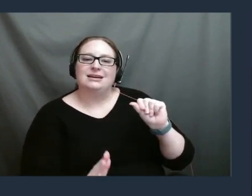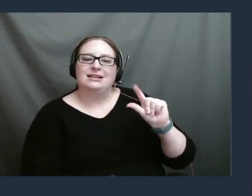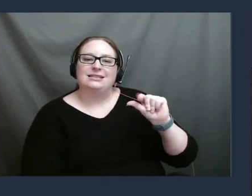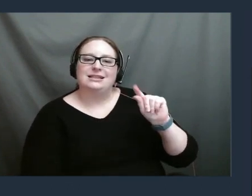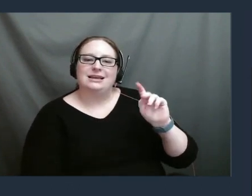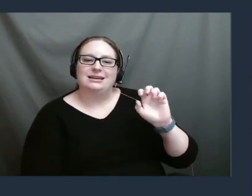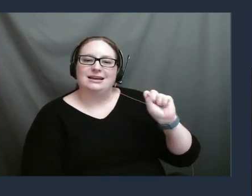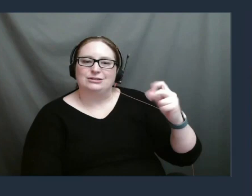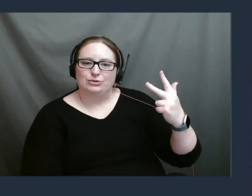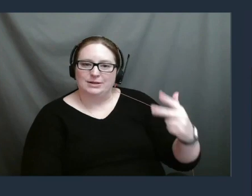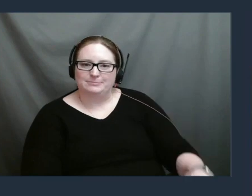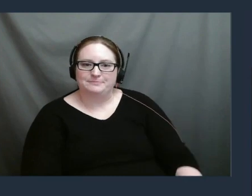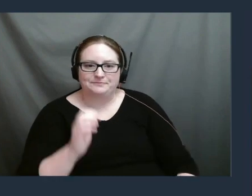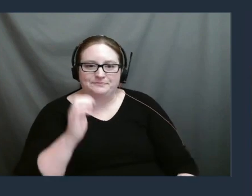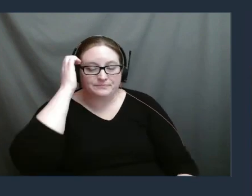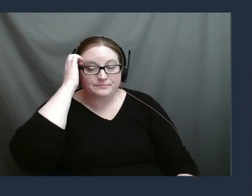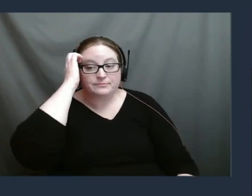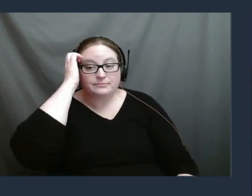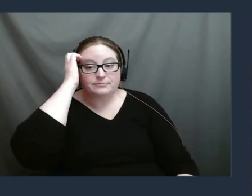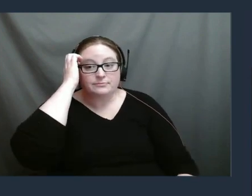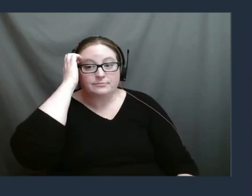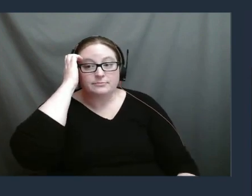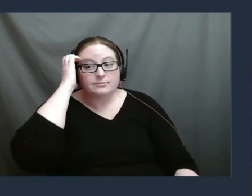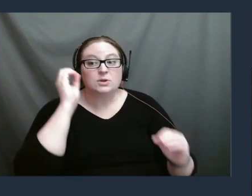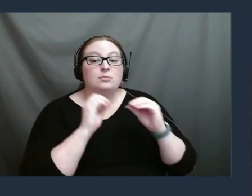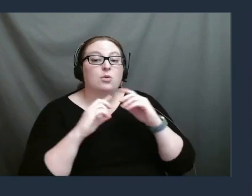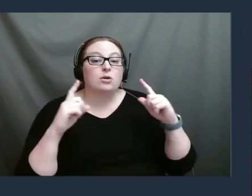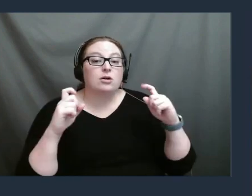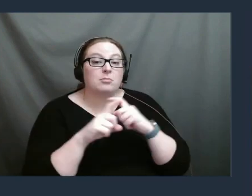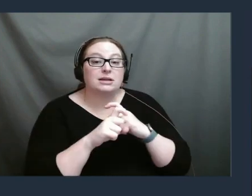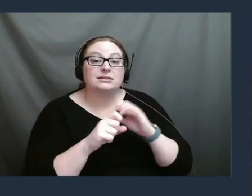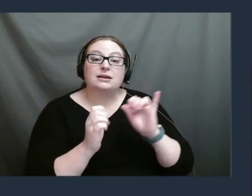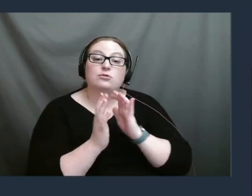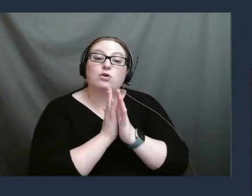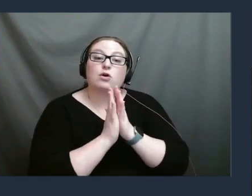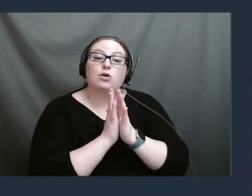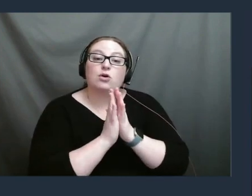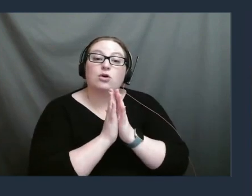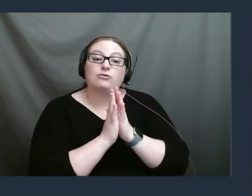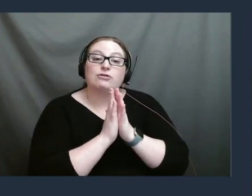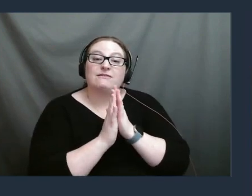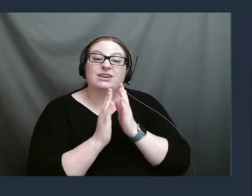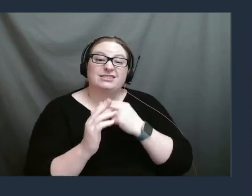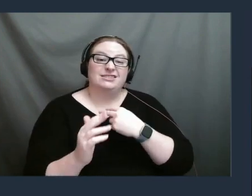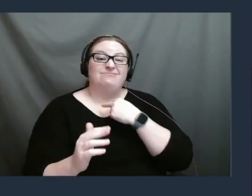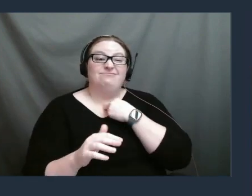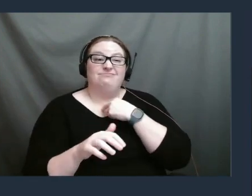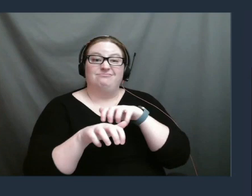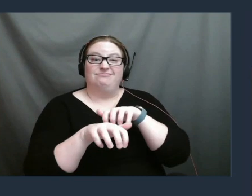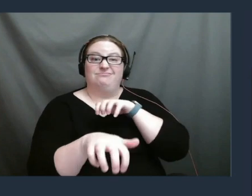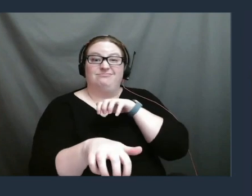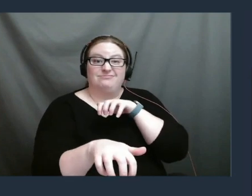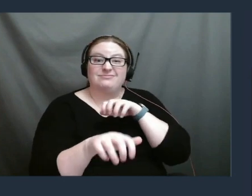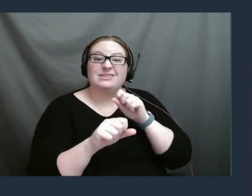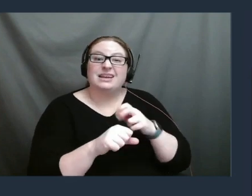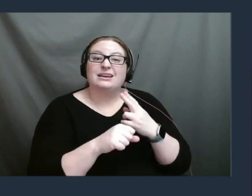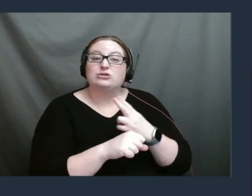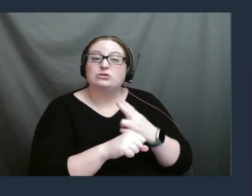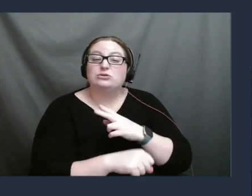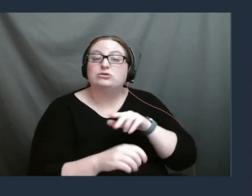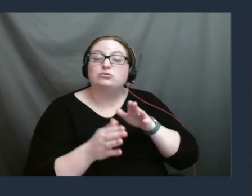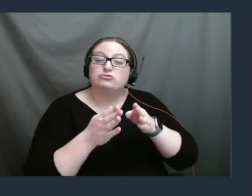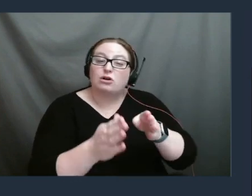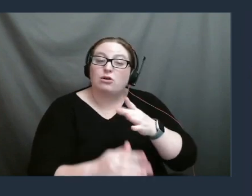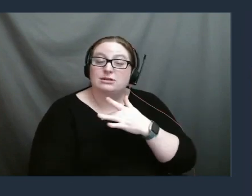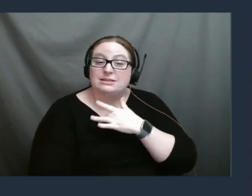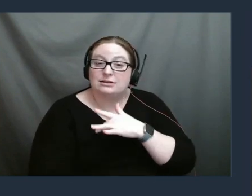Going to a more complex use case like road traffic congestion prediction, you can forecast congestion using road sensors,